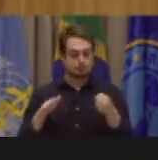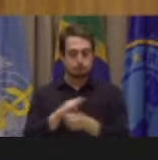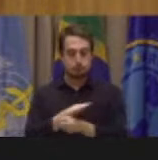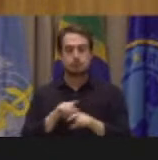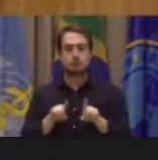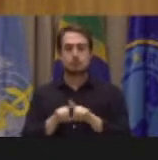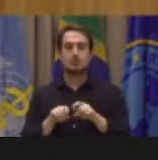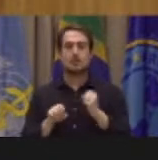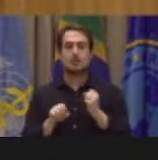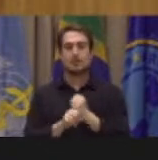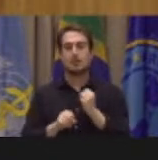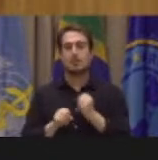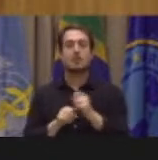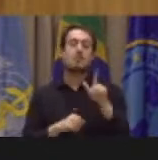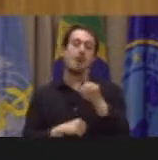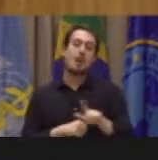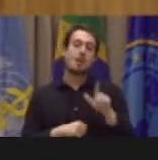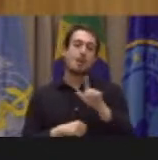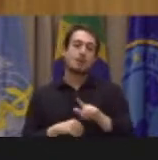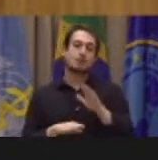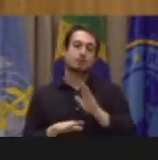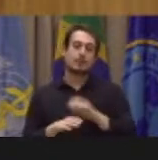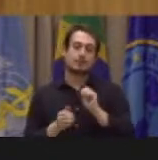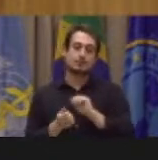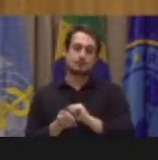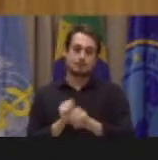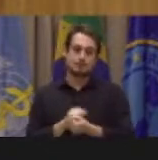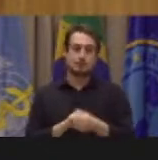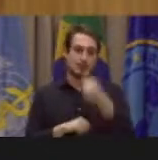some space and build a logic,